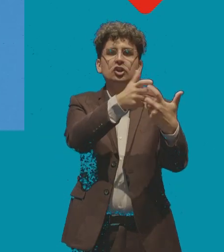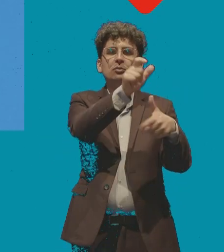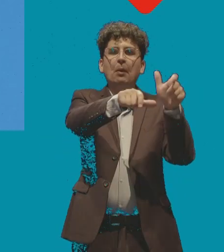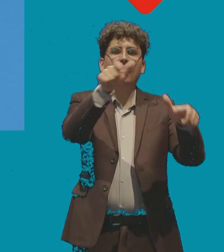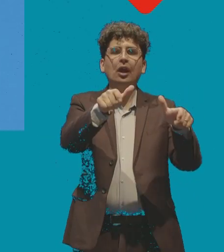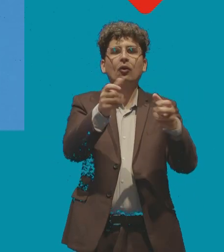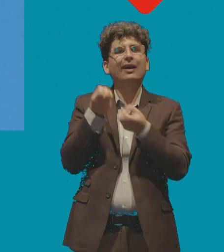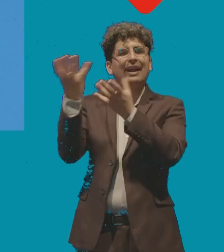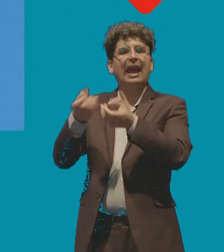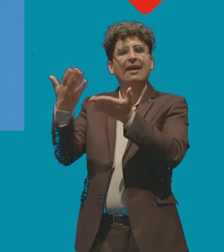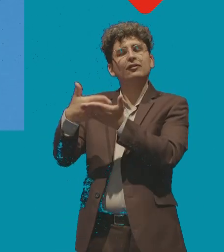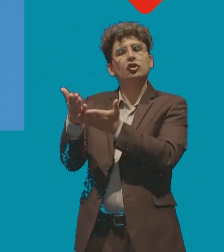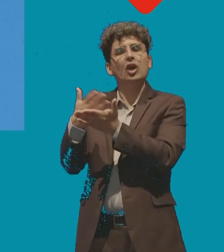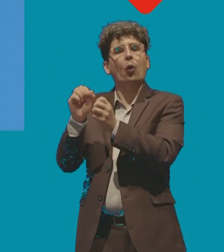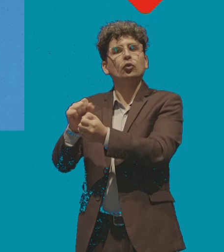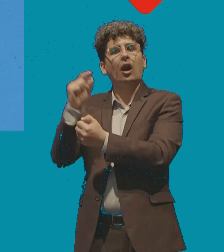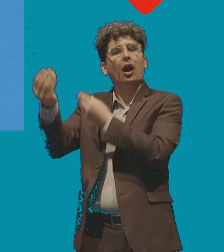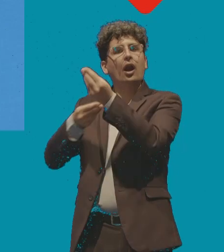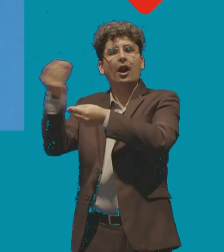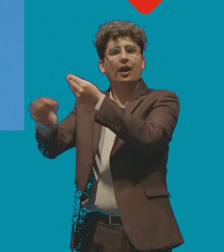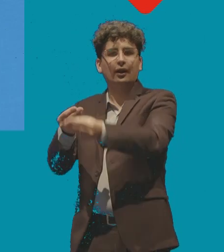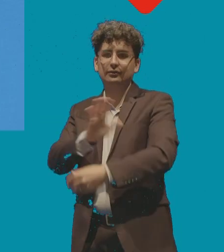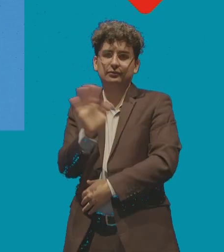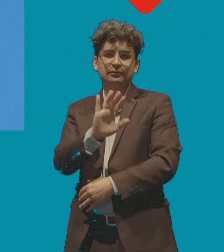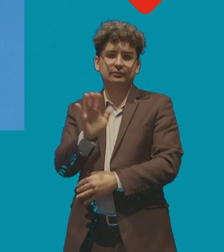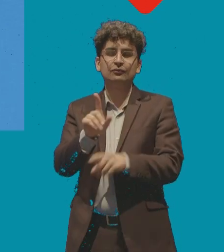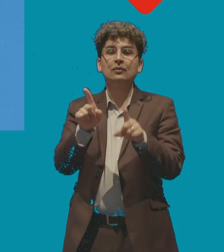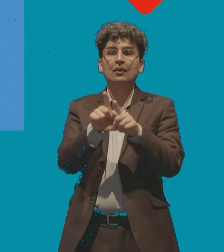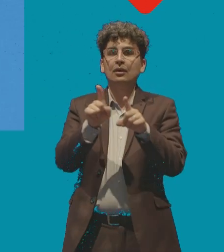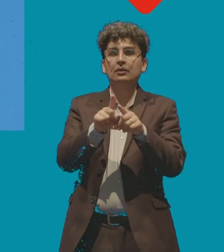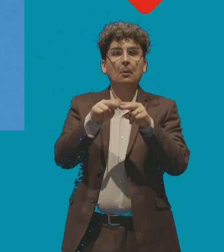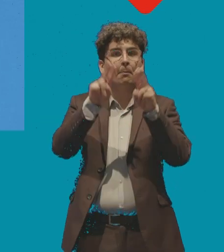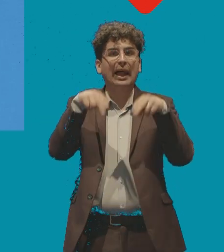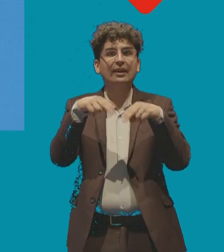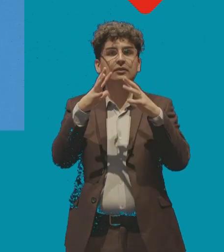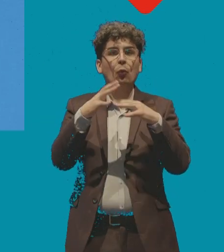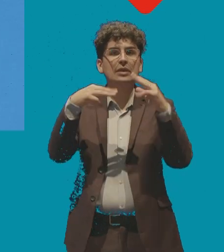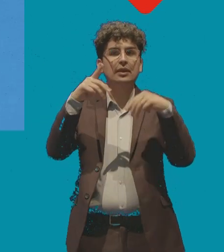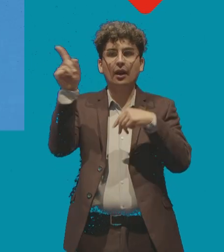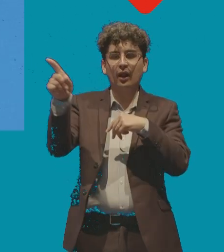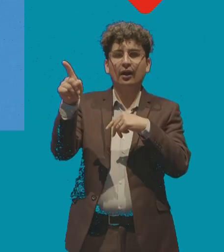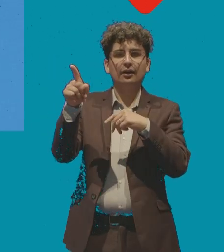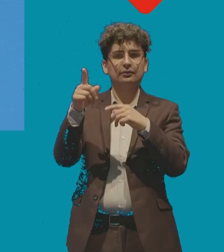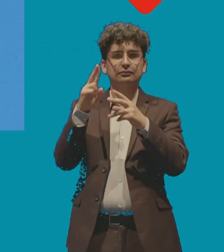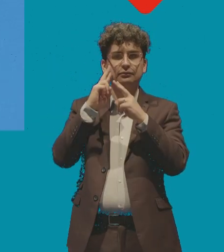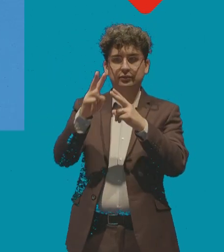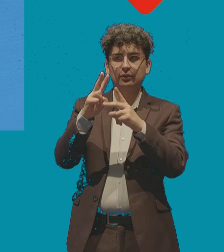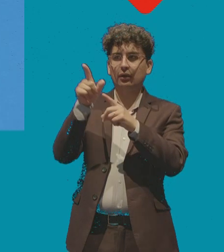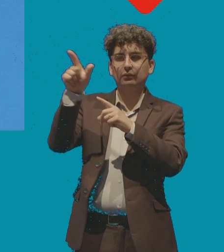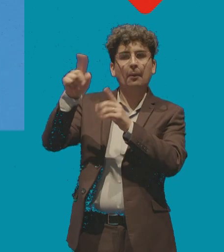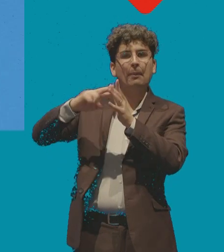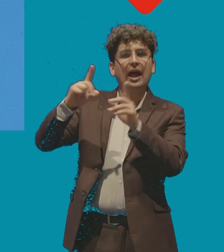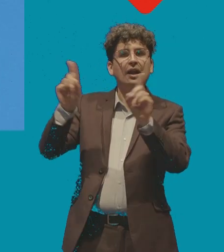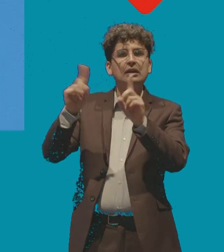pockets of shareholders. Elsewhere at the Palace of Westminster, PCS members working as security saw plans to impose